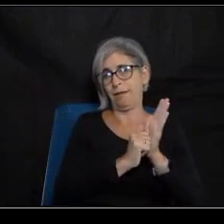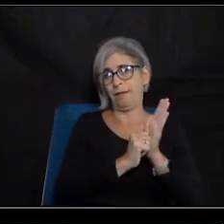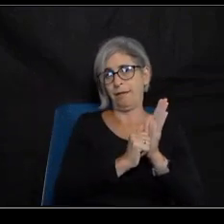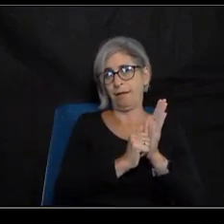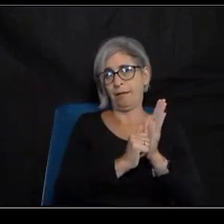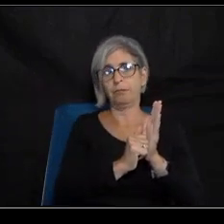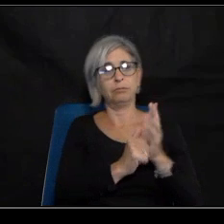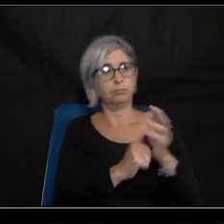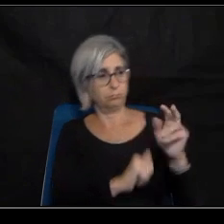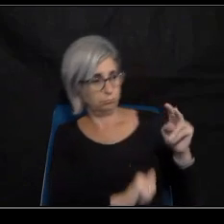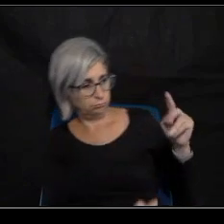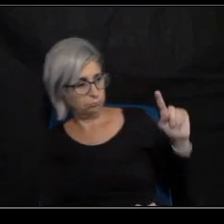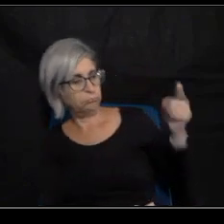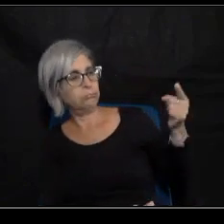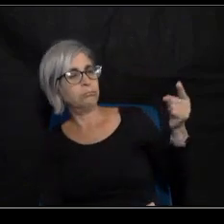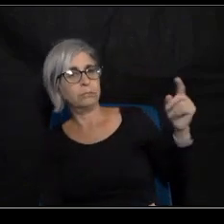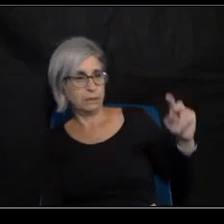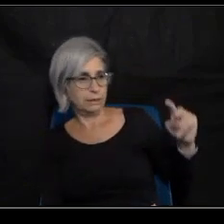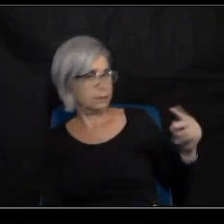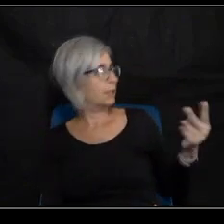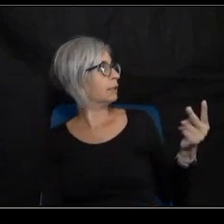moved. Second.